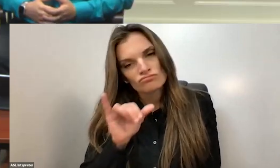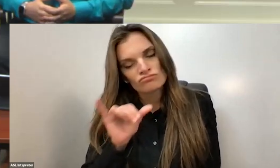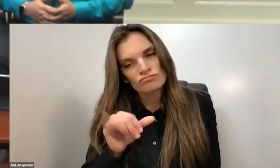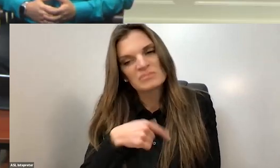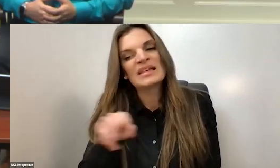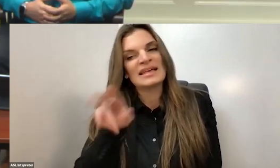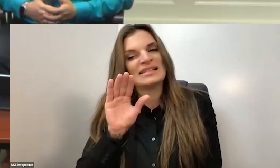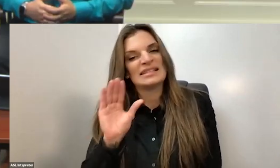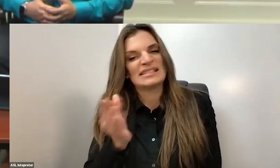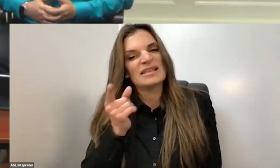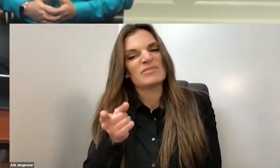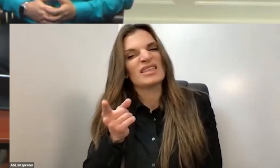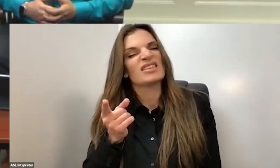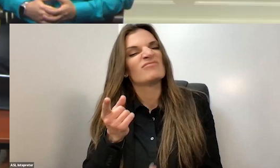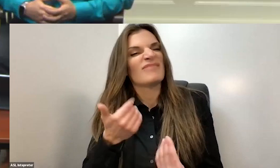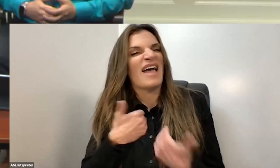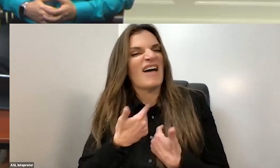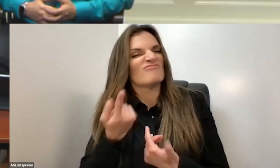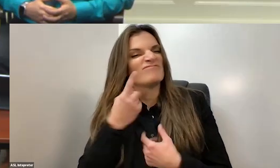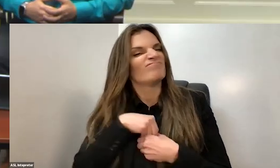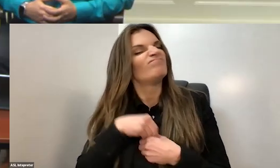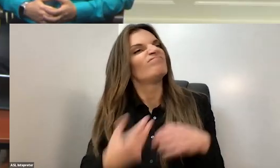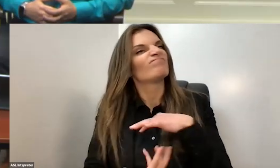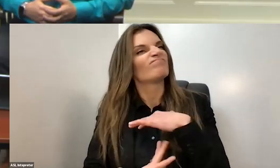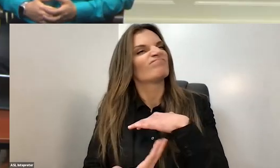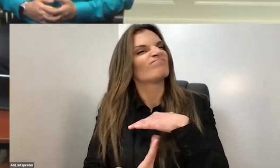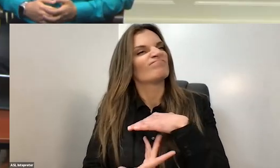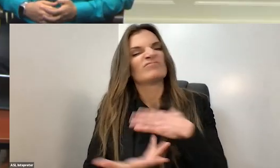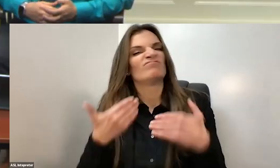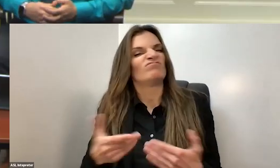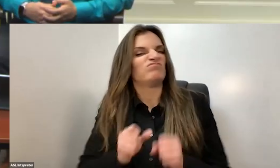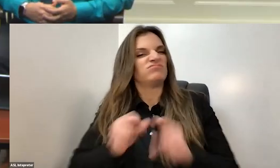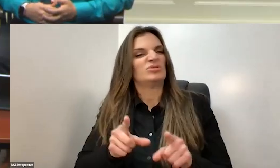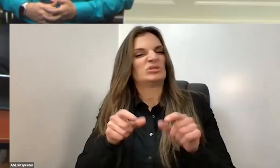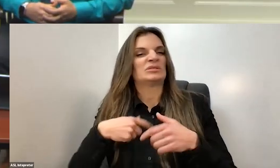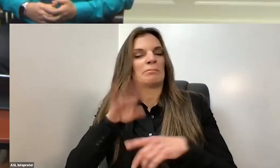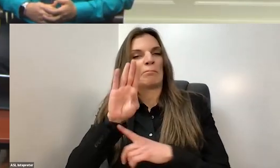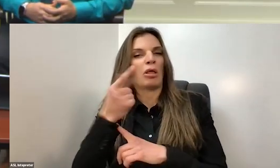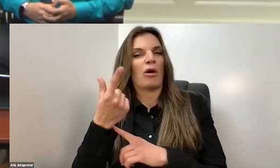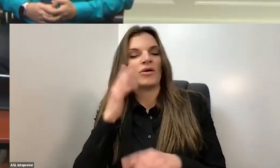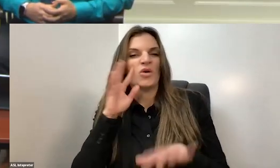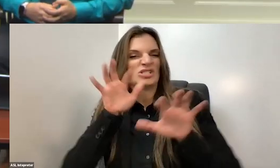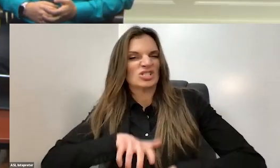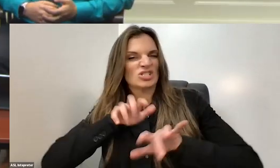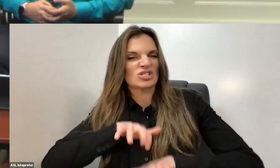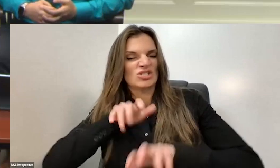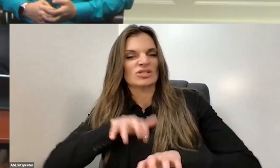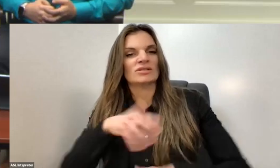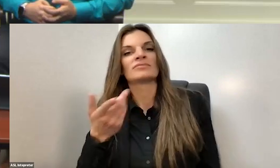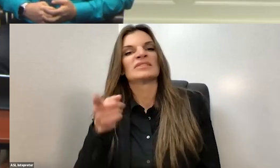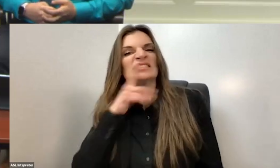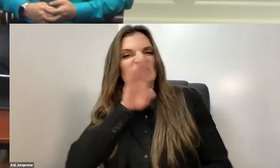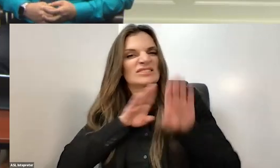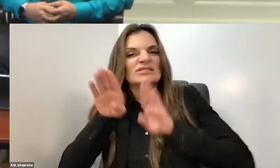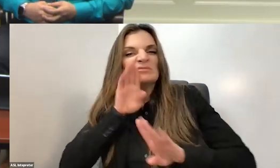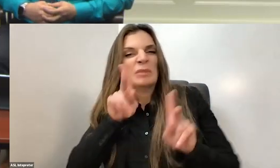get take to their blog. And he was talking all about how he was just frustrated that developers know nothing about accessibility. They don't even know what a screen reader